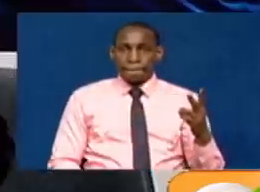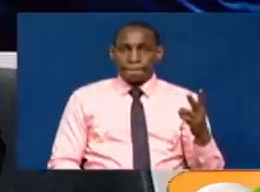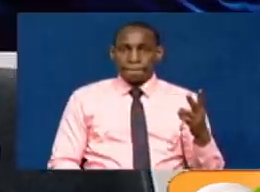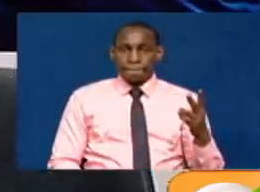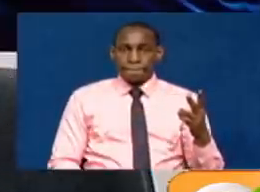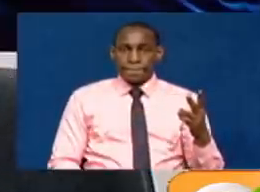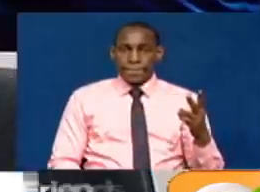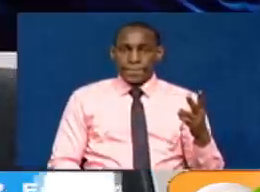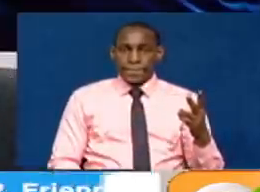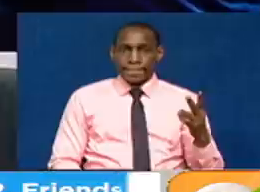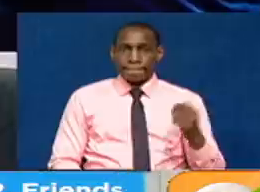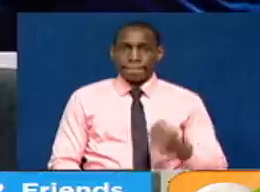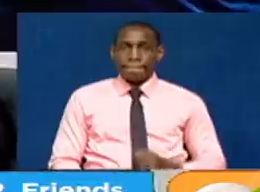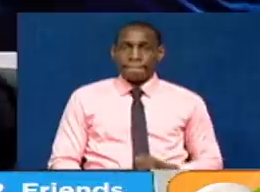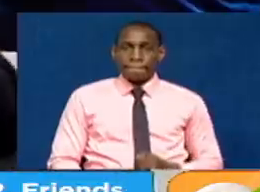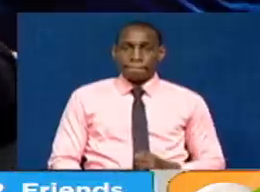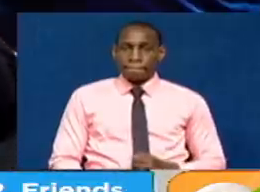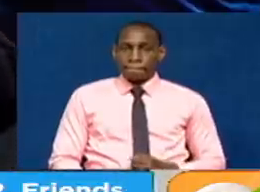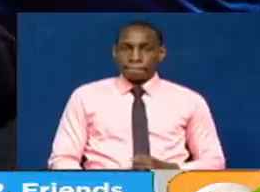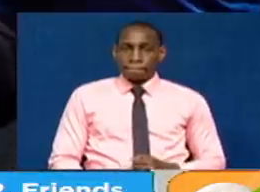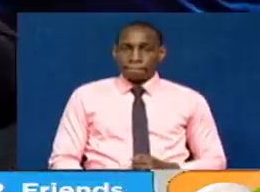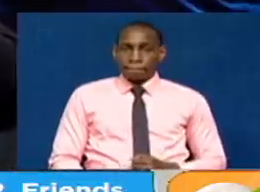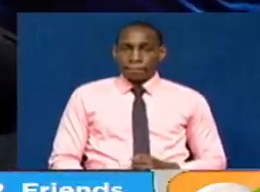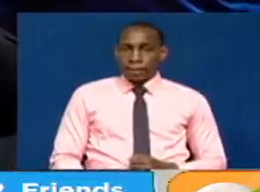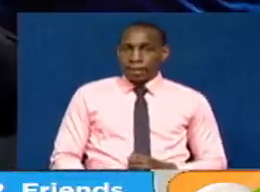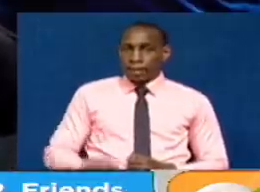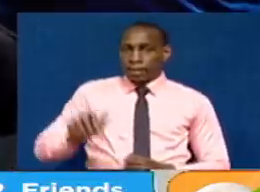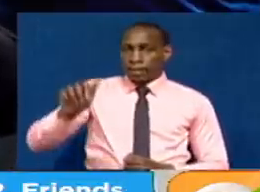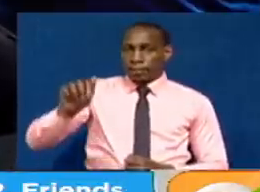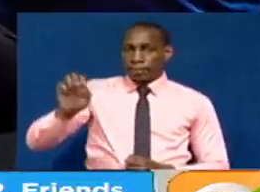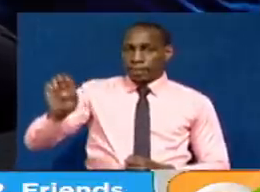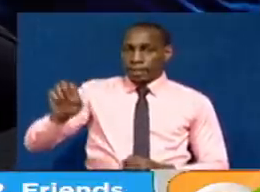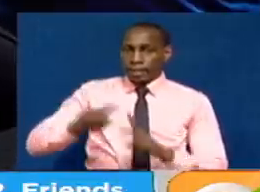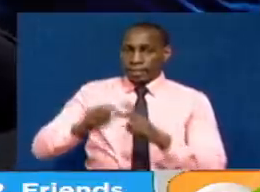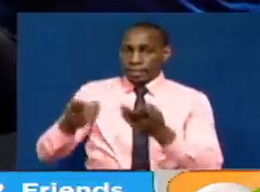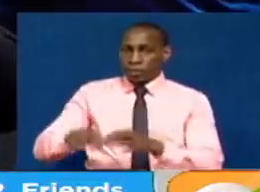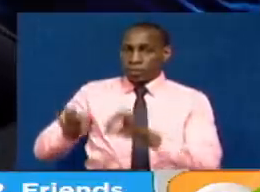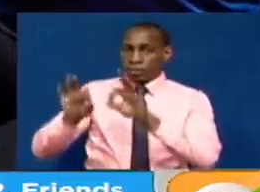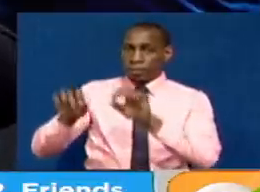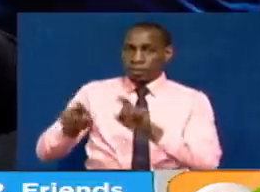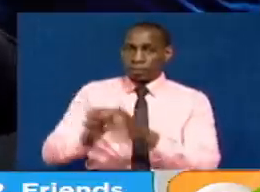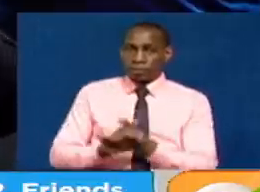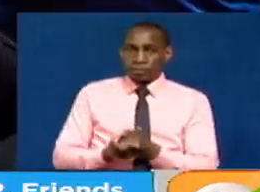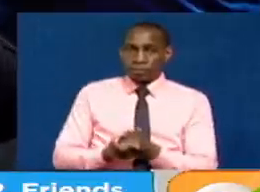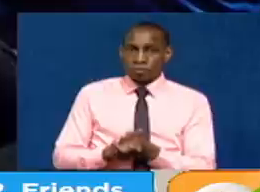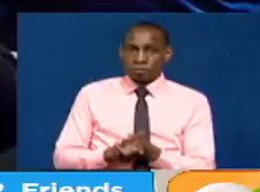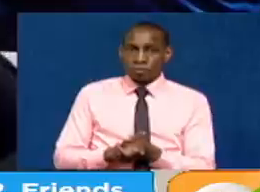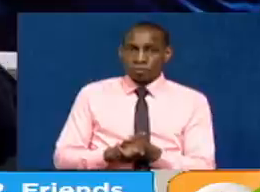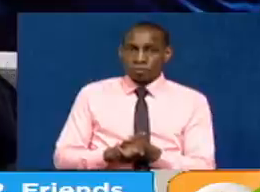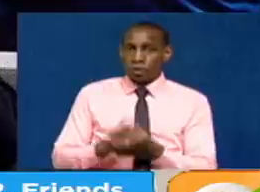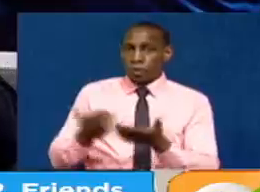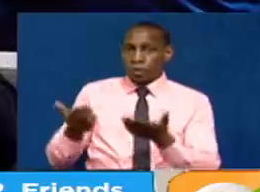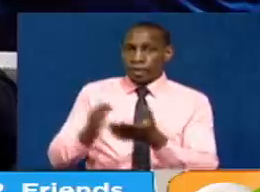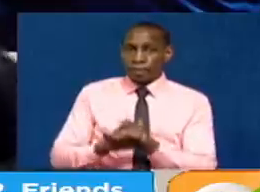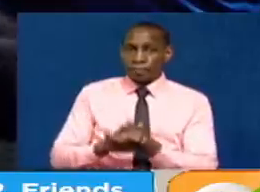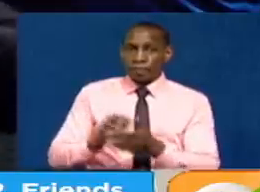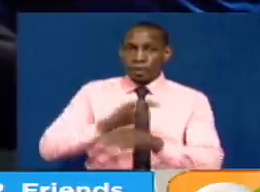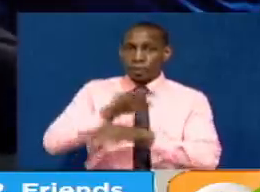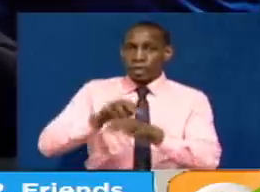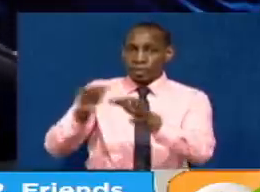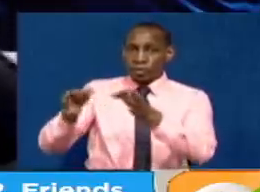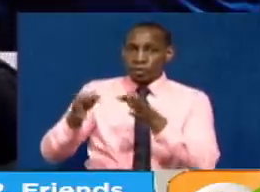like Karua's. It starts somewhere in the middle, and that middle is some floor of National